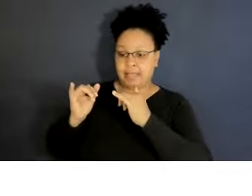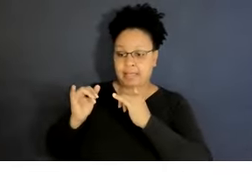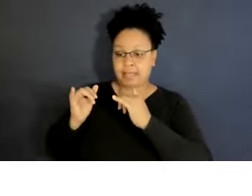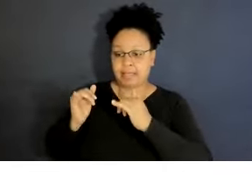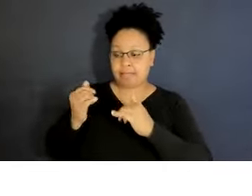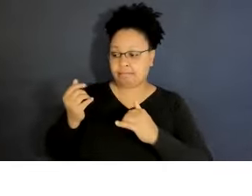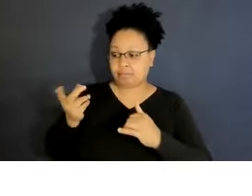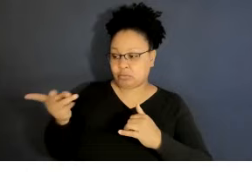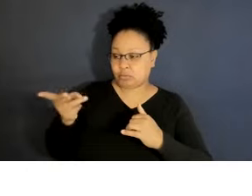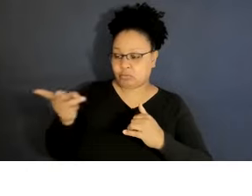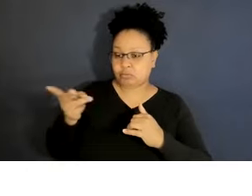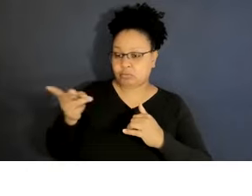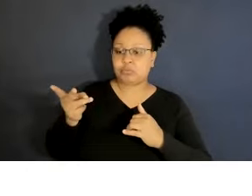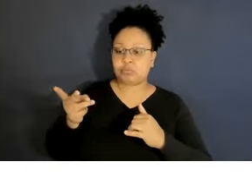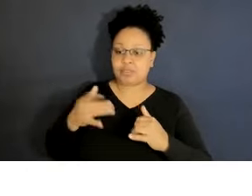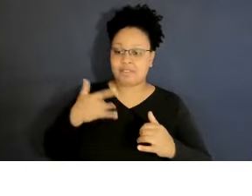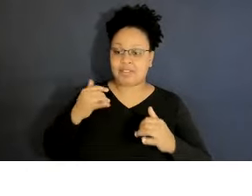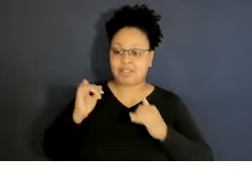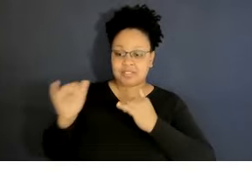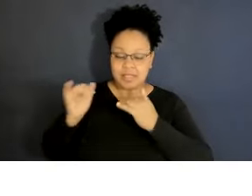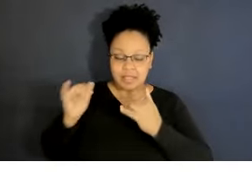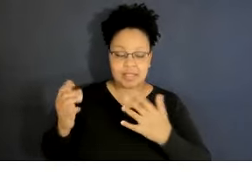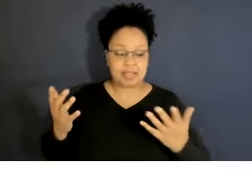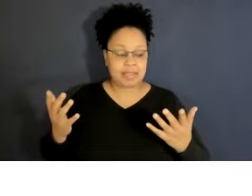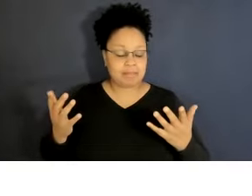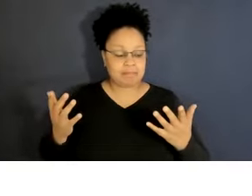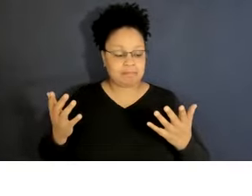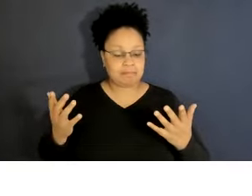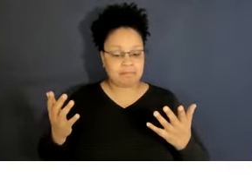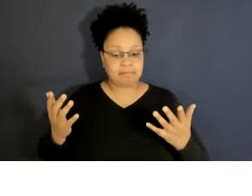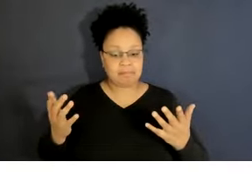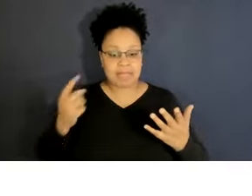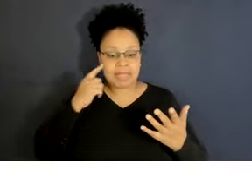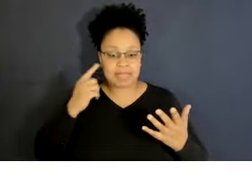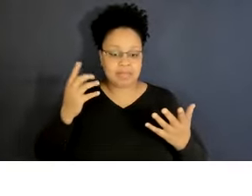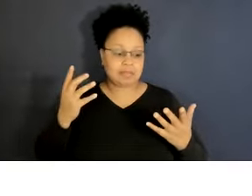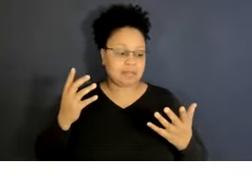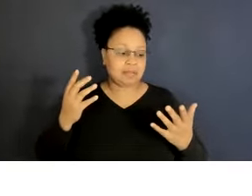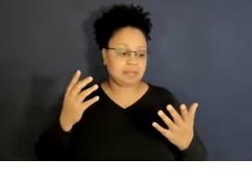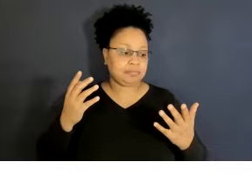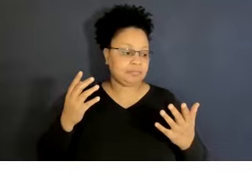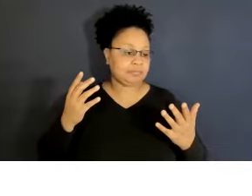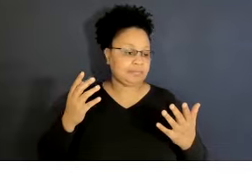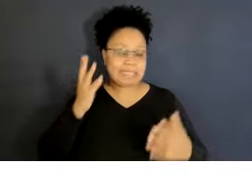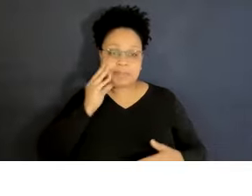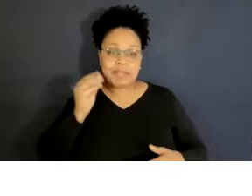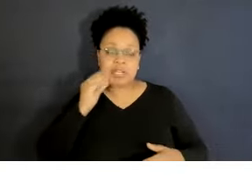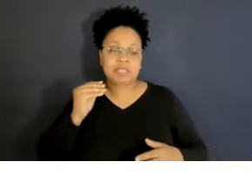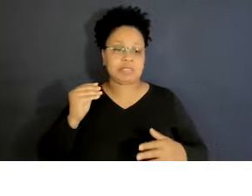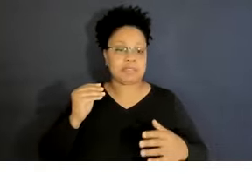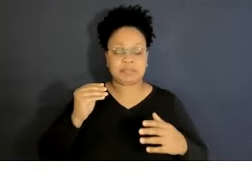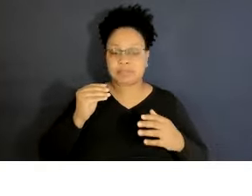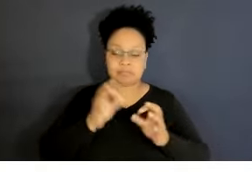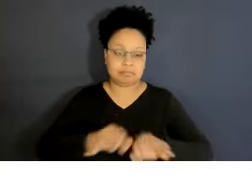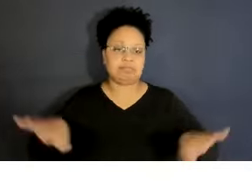fellow panelists have to say and share speaks volumes. I feel like just coming